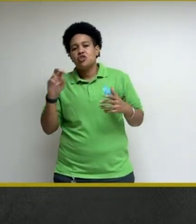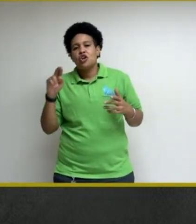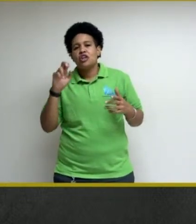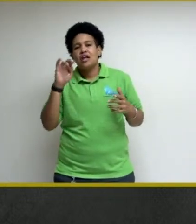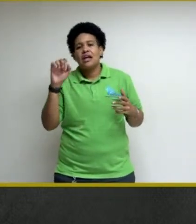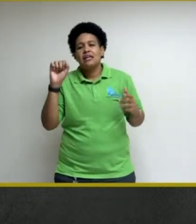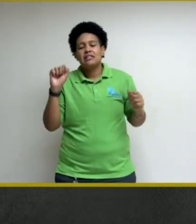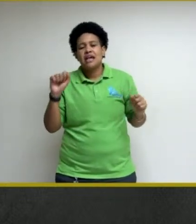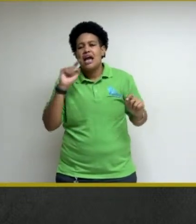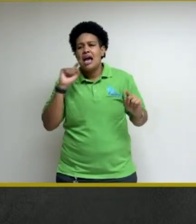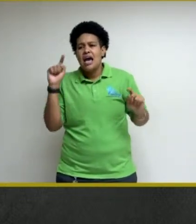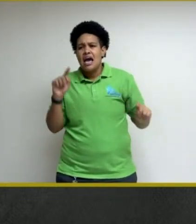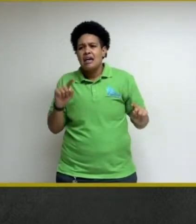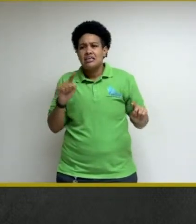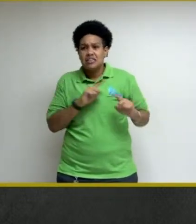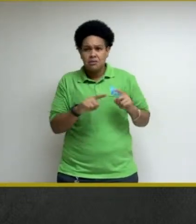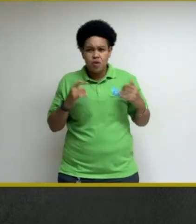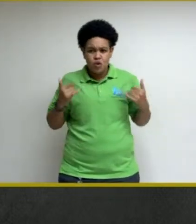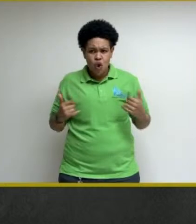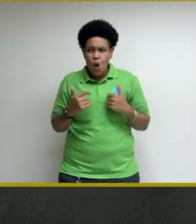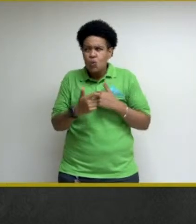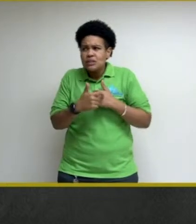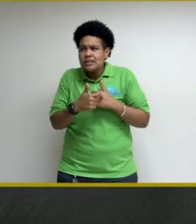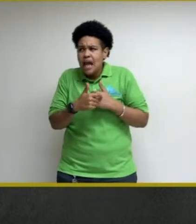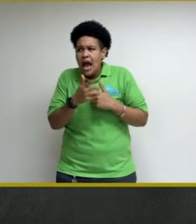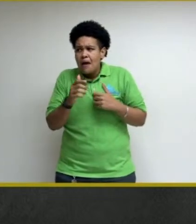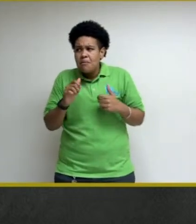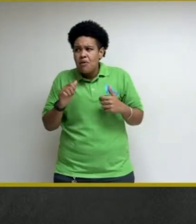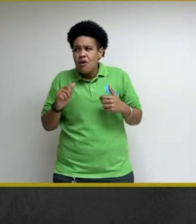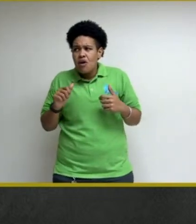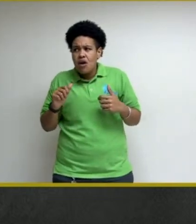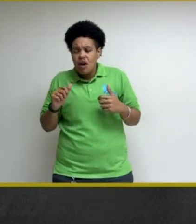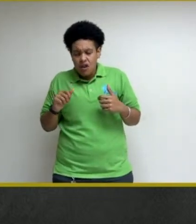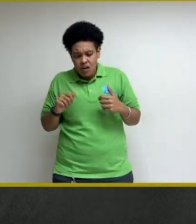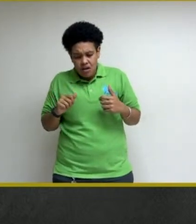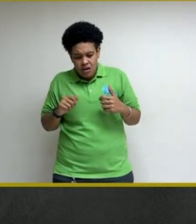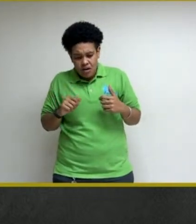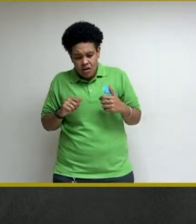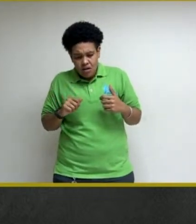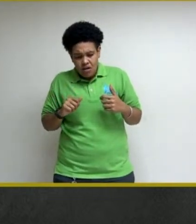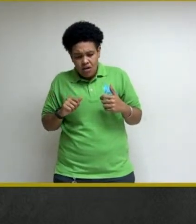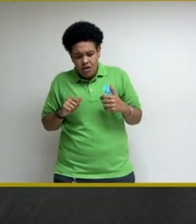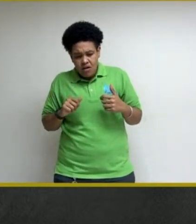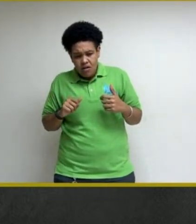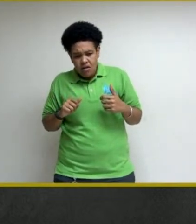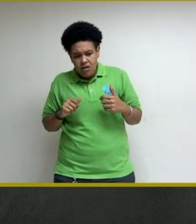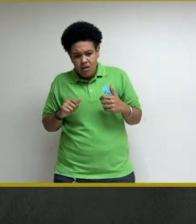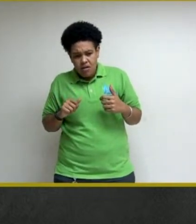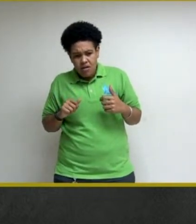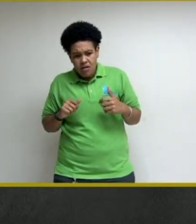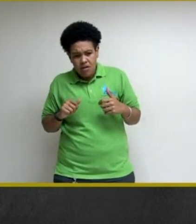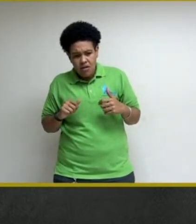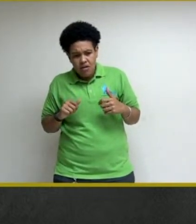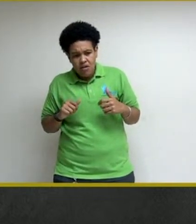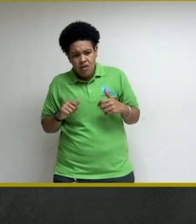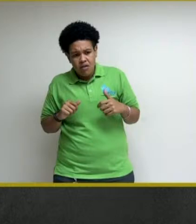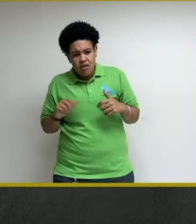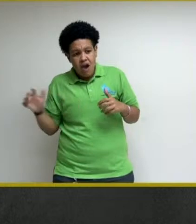with this, but at this point, are the vaccines basically making a difference or going to make